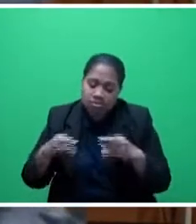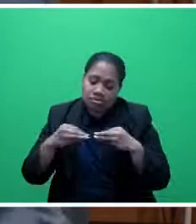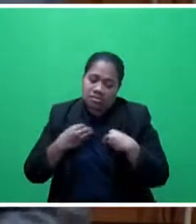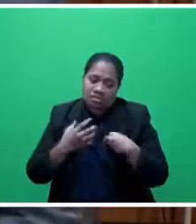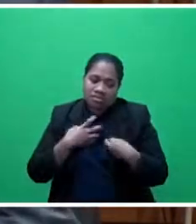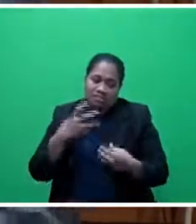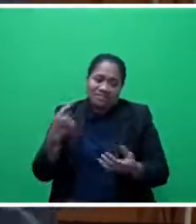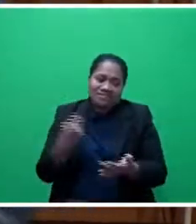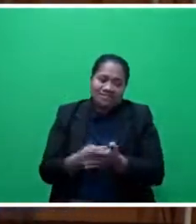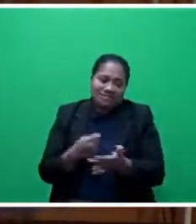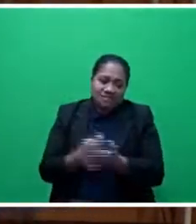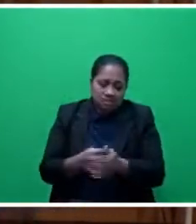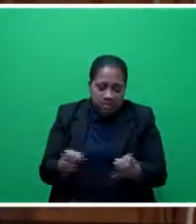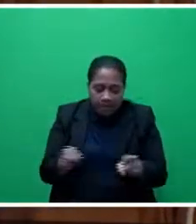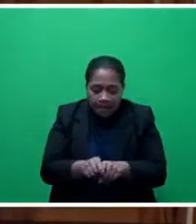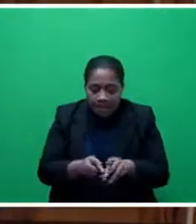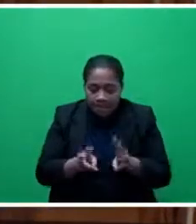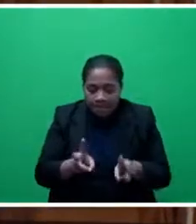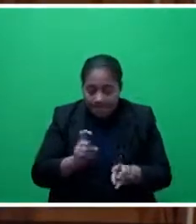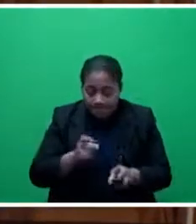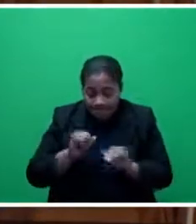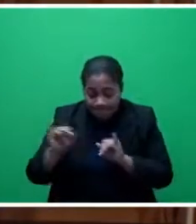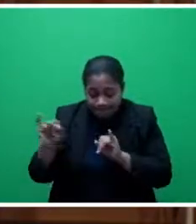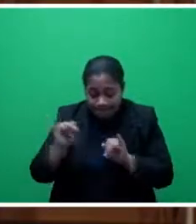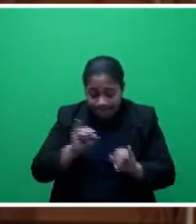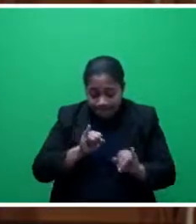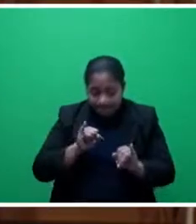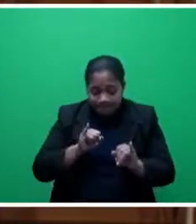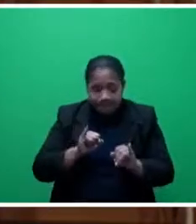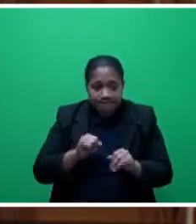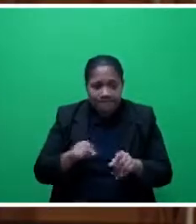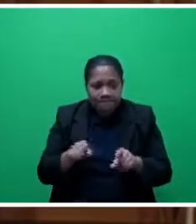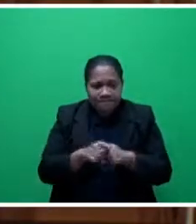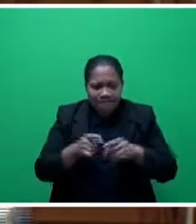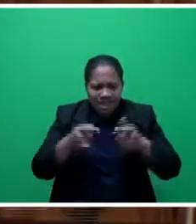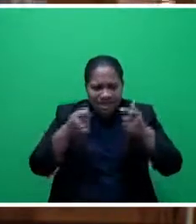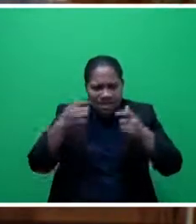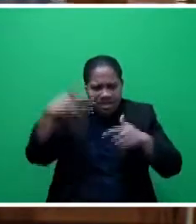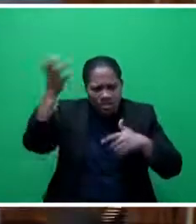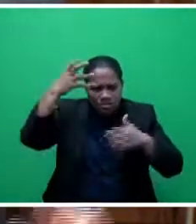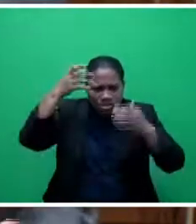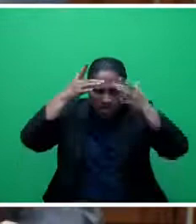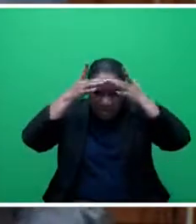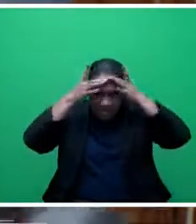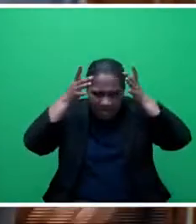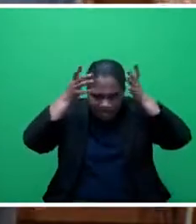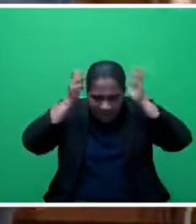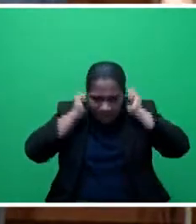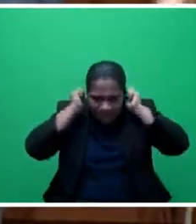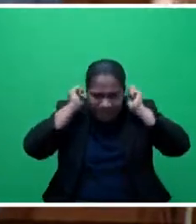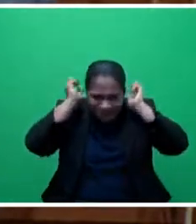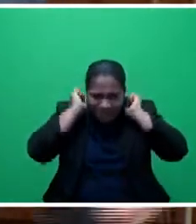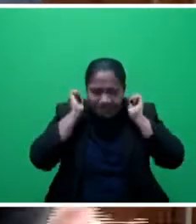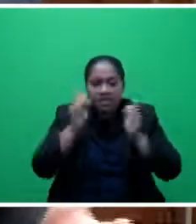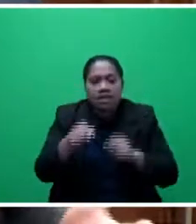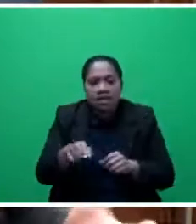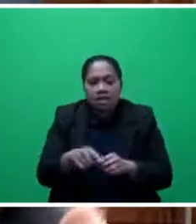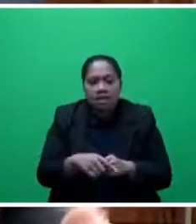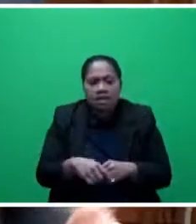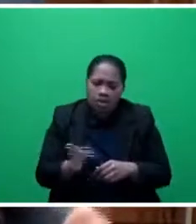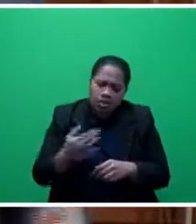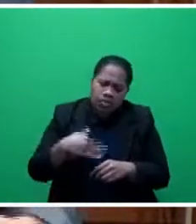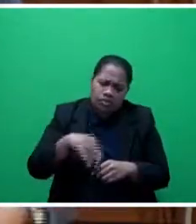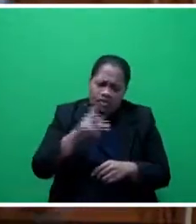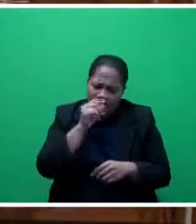way, for example, if you're going to import a shower head, you need to have a good price on it so ordinary Fijians can buy the new shower